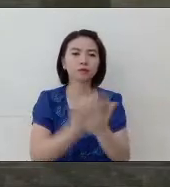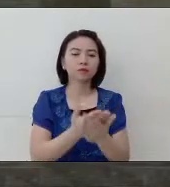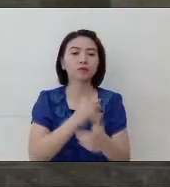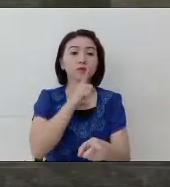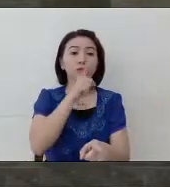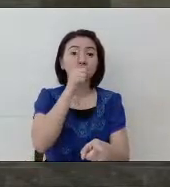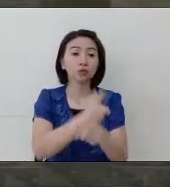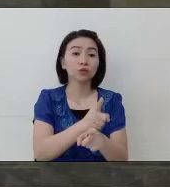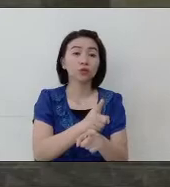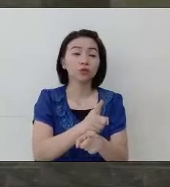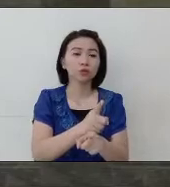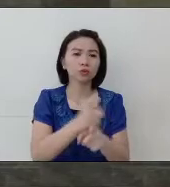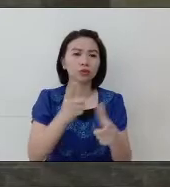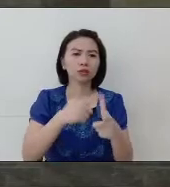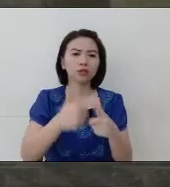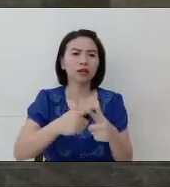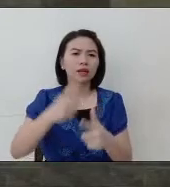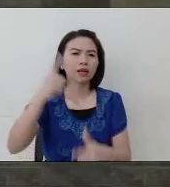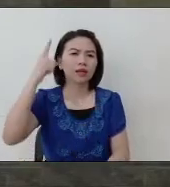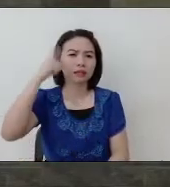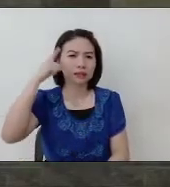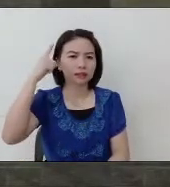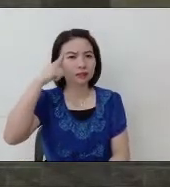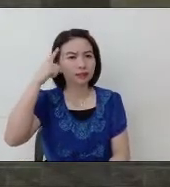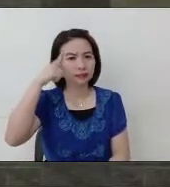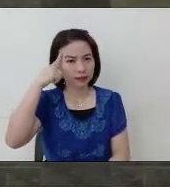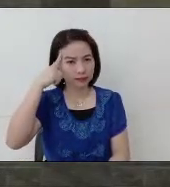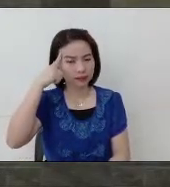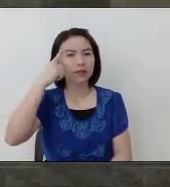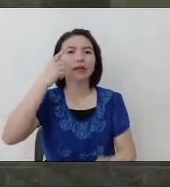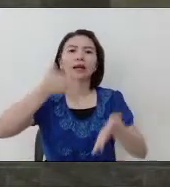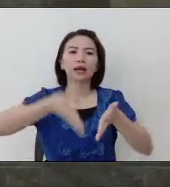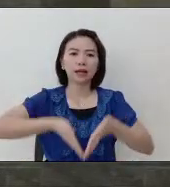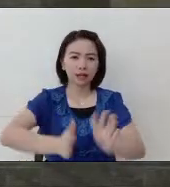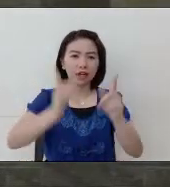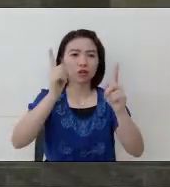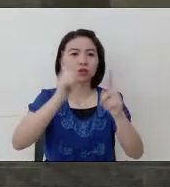this thing, let it what? Excel.